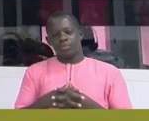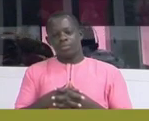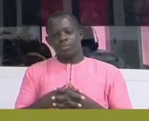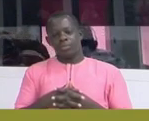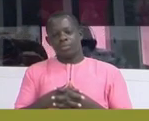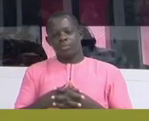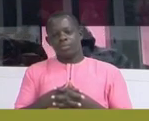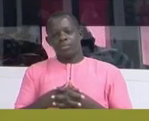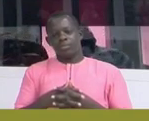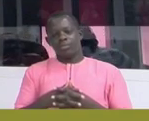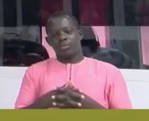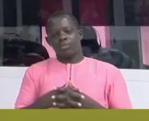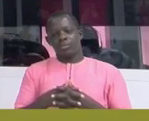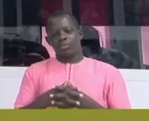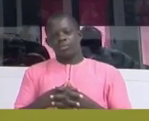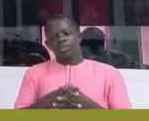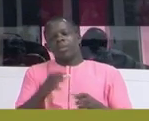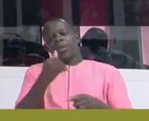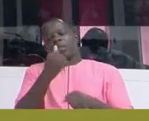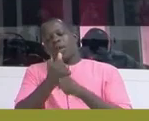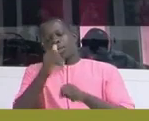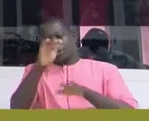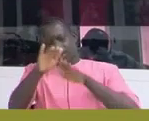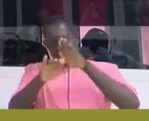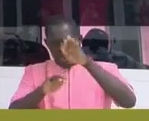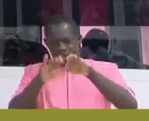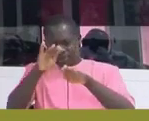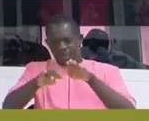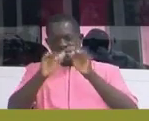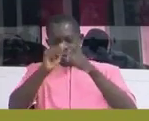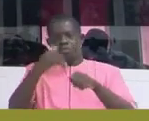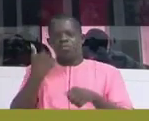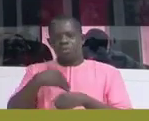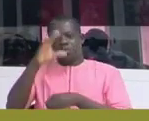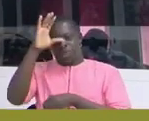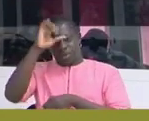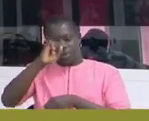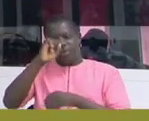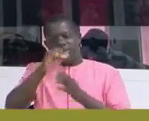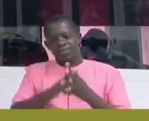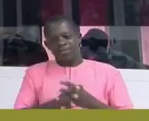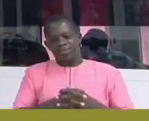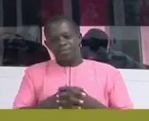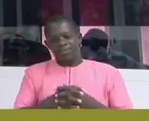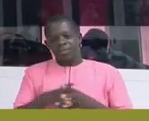that let's take it step by step.